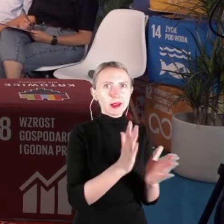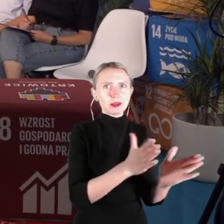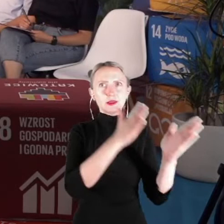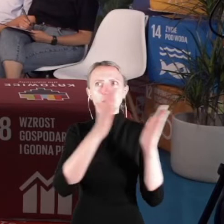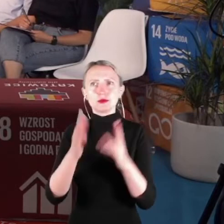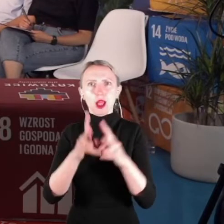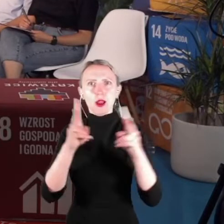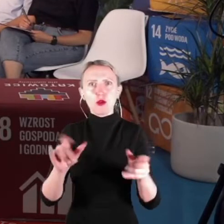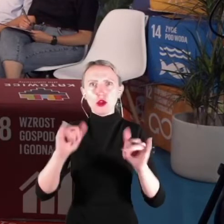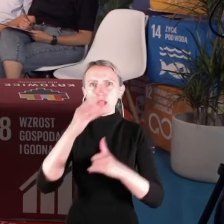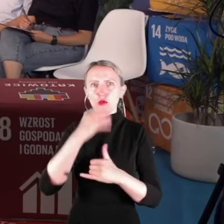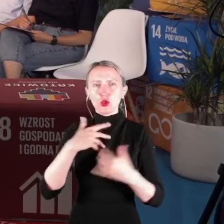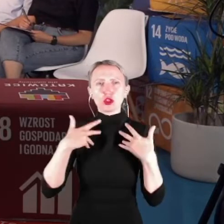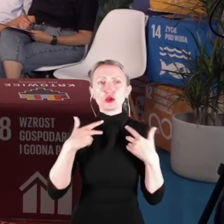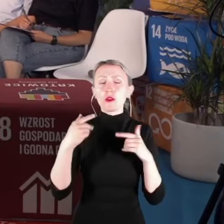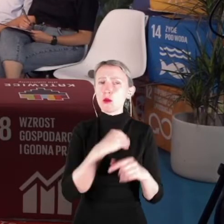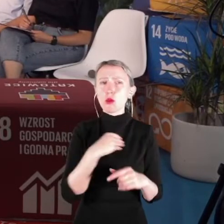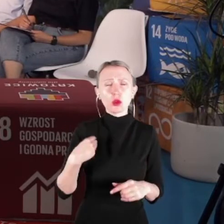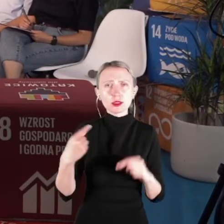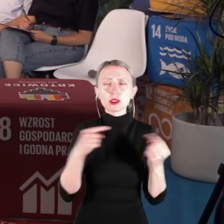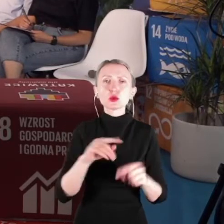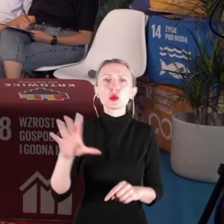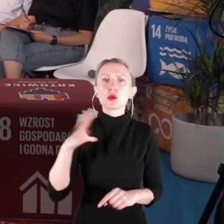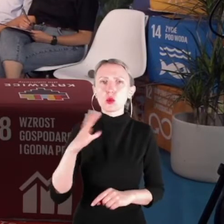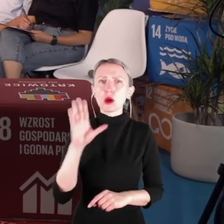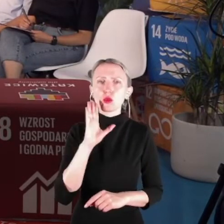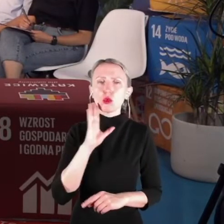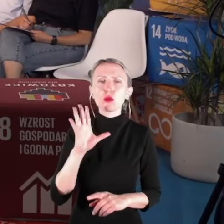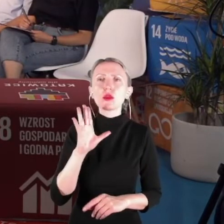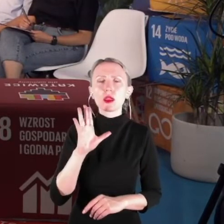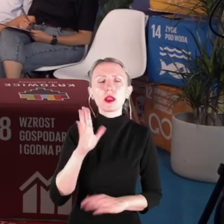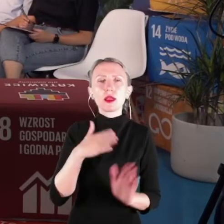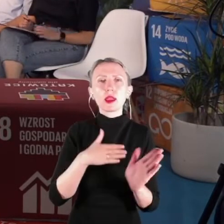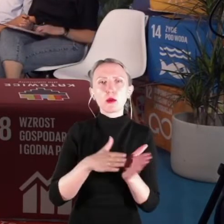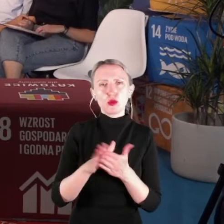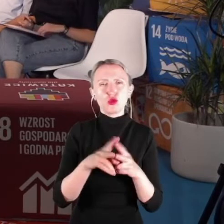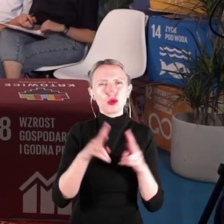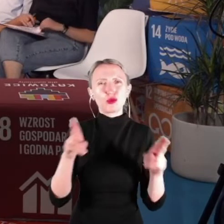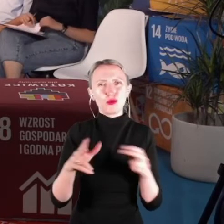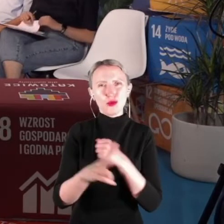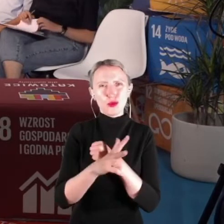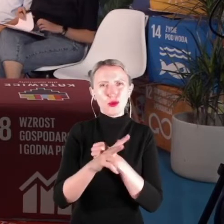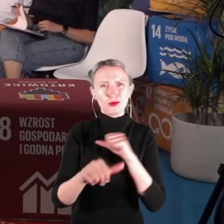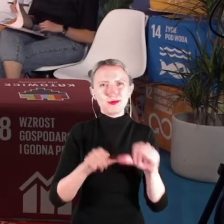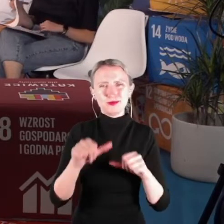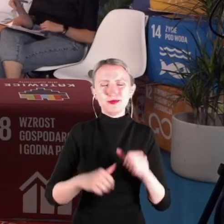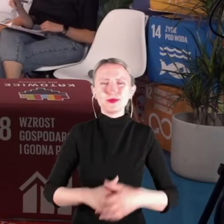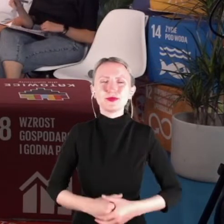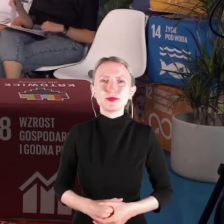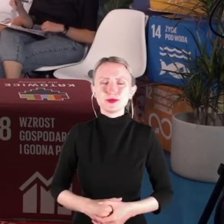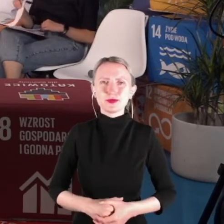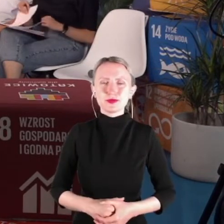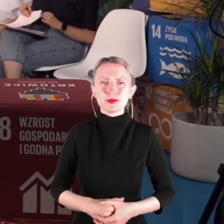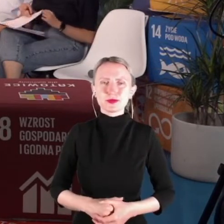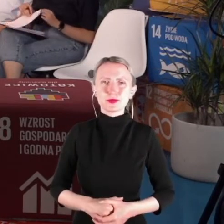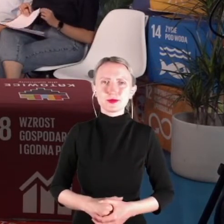similar discussion in the first half of 2010s. And the third one, also a kind of a